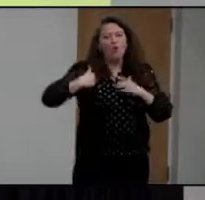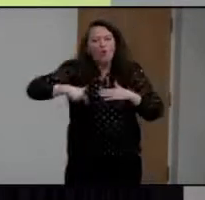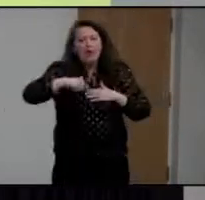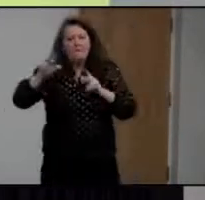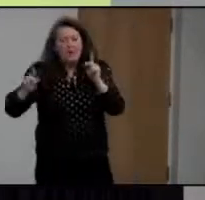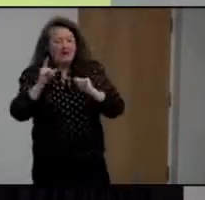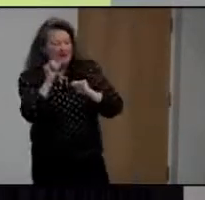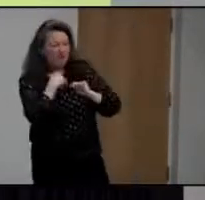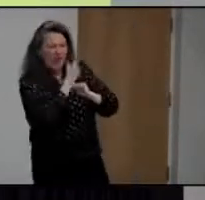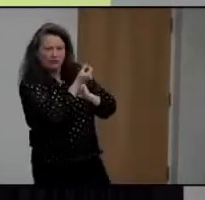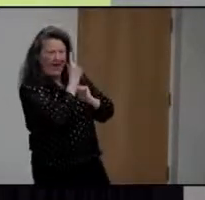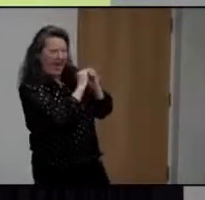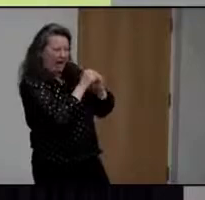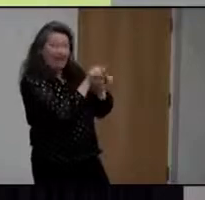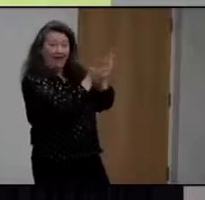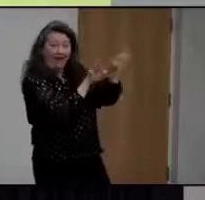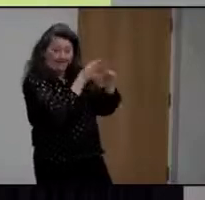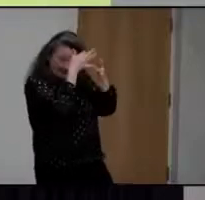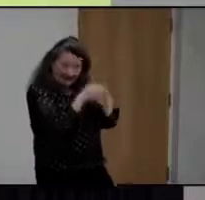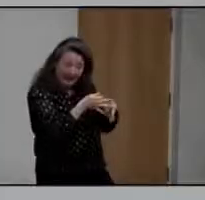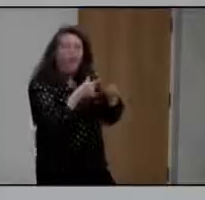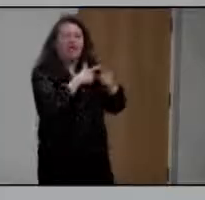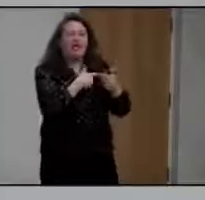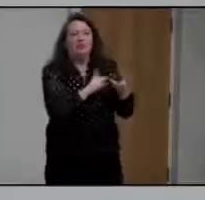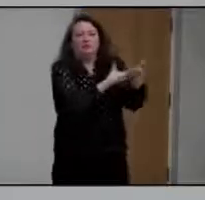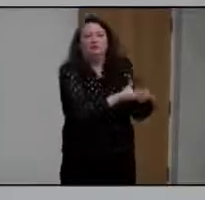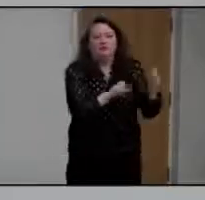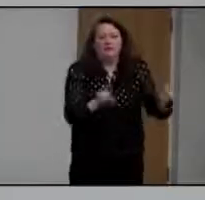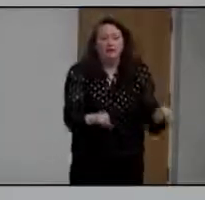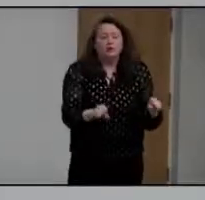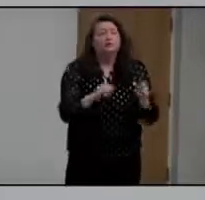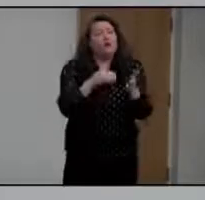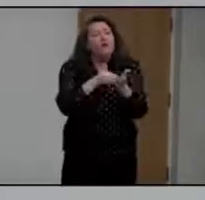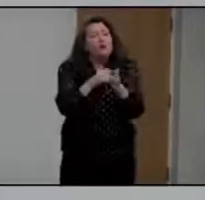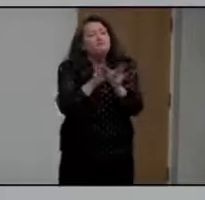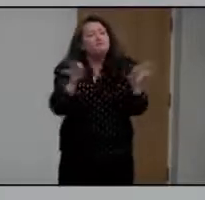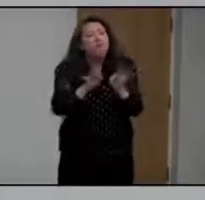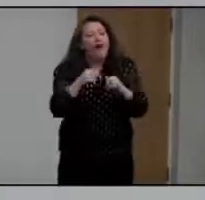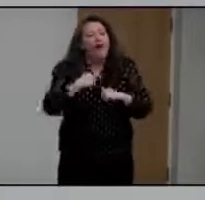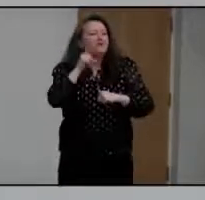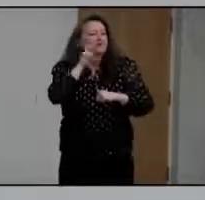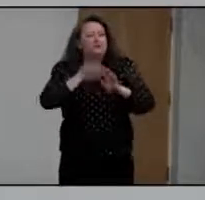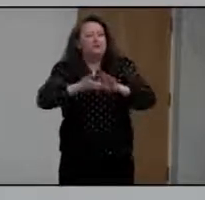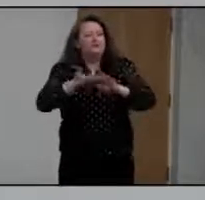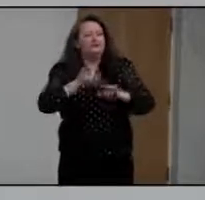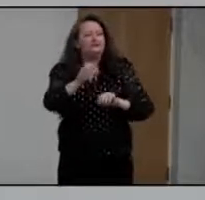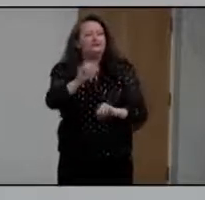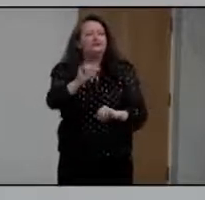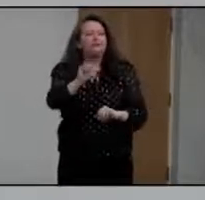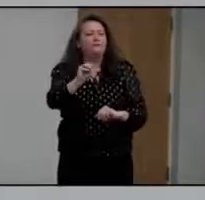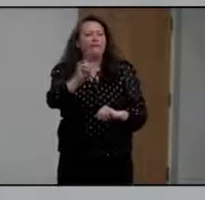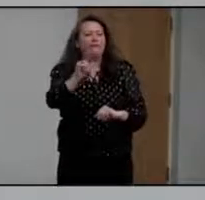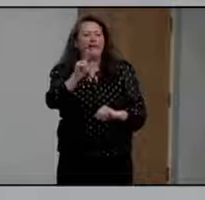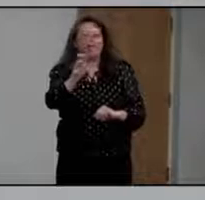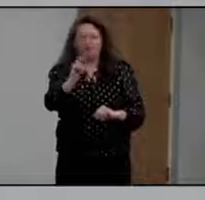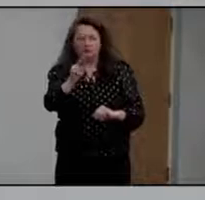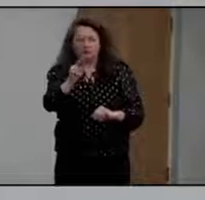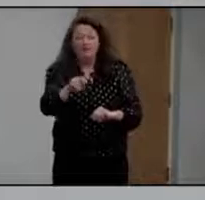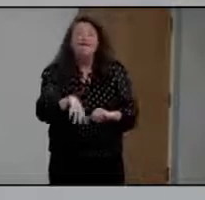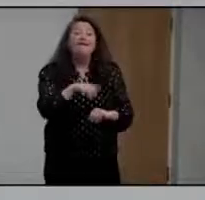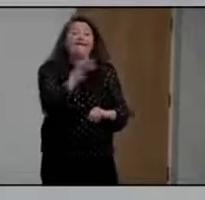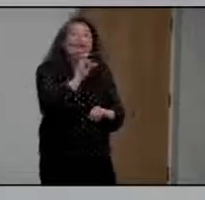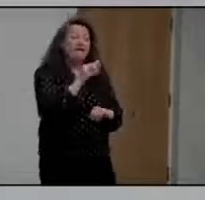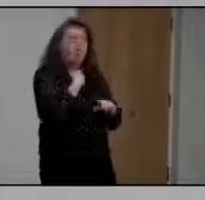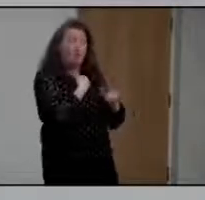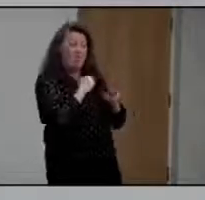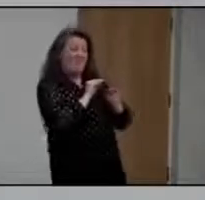design. But there's an alternative kind that actually does simulations of the answer is 42 because between the choices, the two choices that you